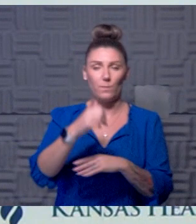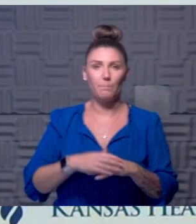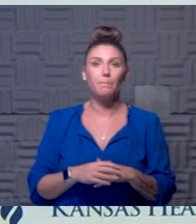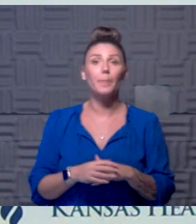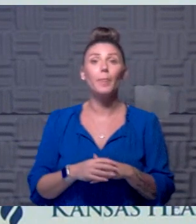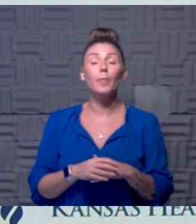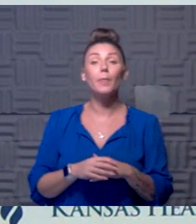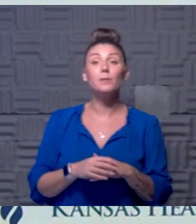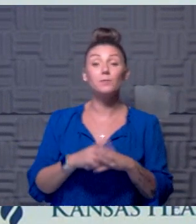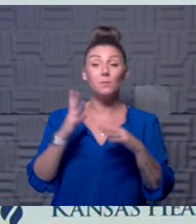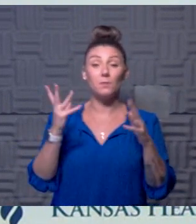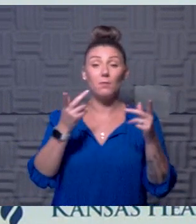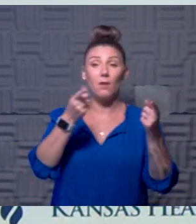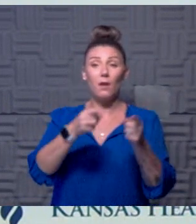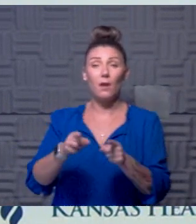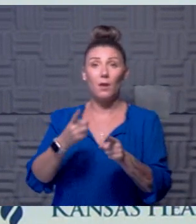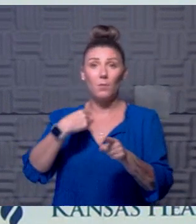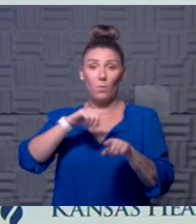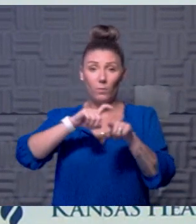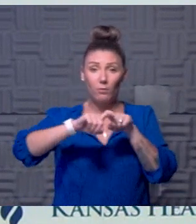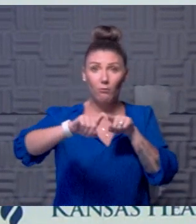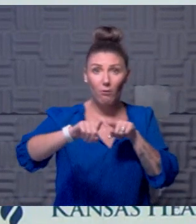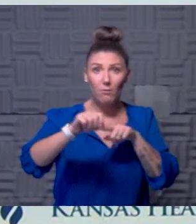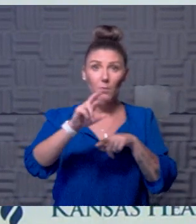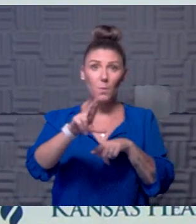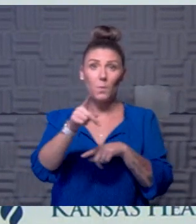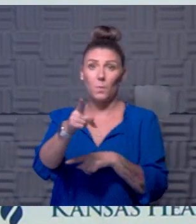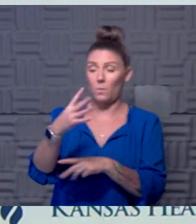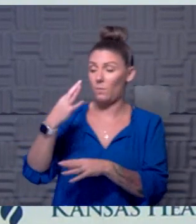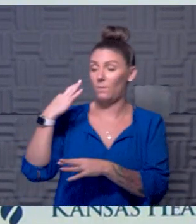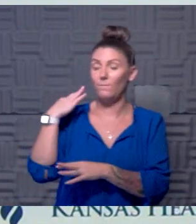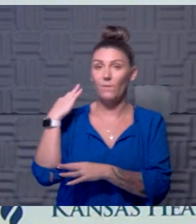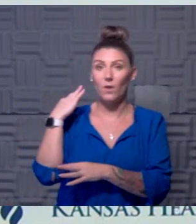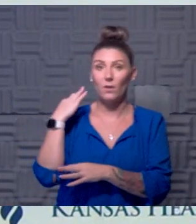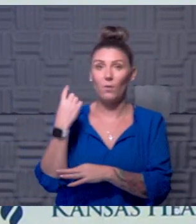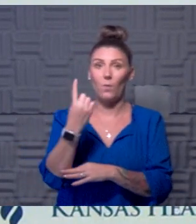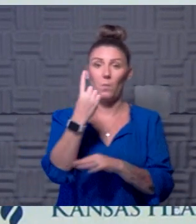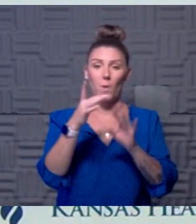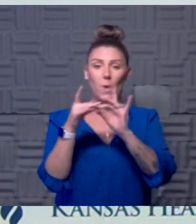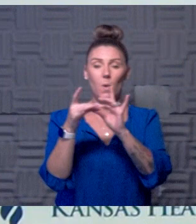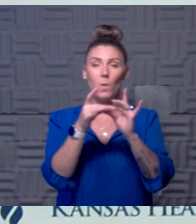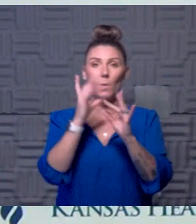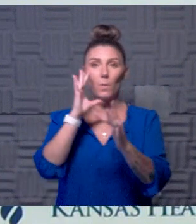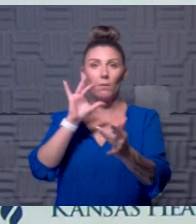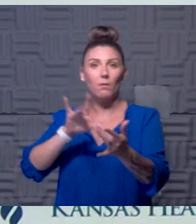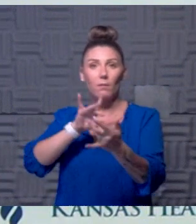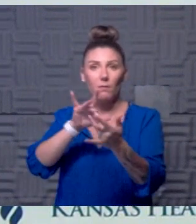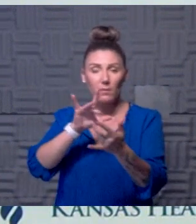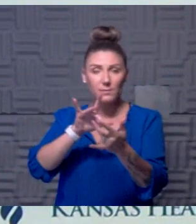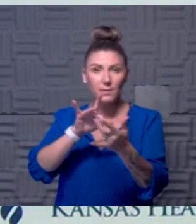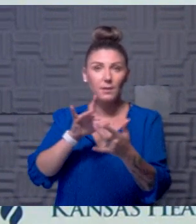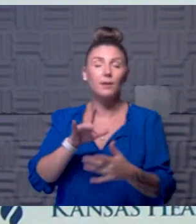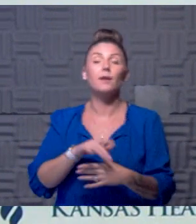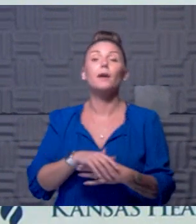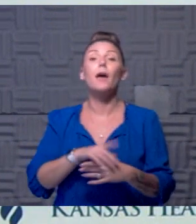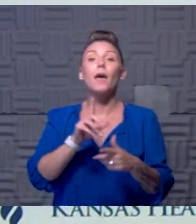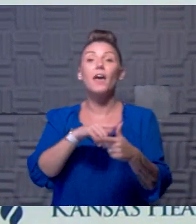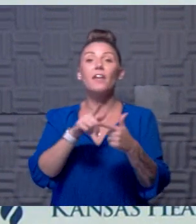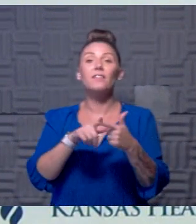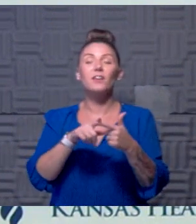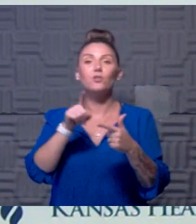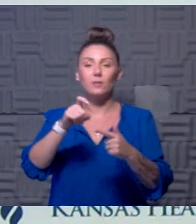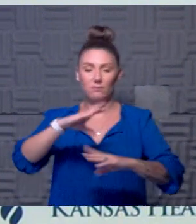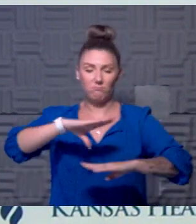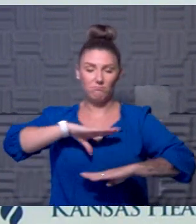would happen is we call you or you volunteer, one of our coordinators gets in touch with you, and then you need to meet what we